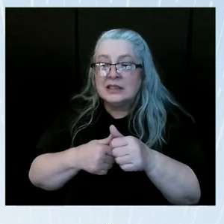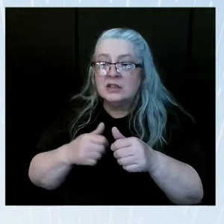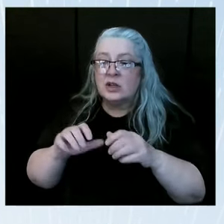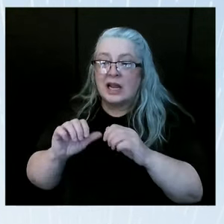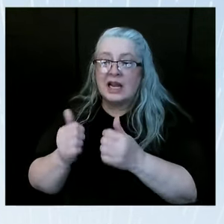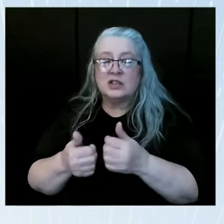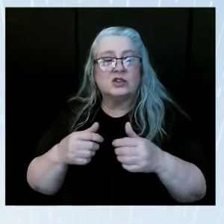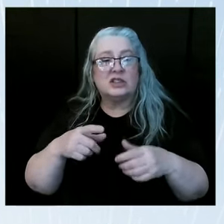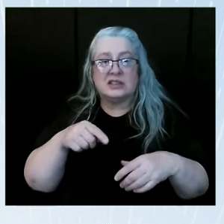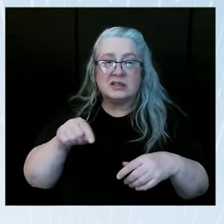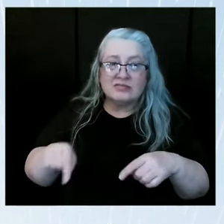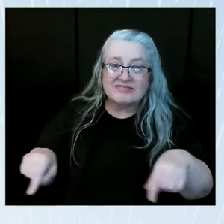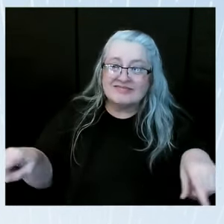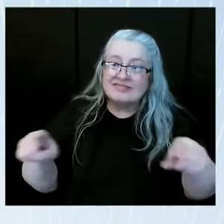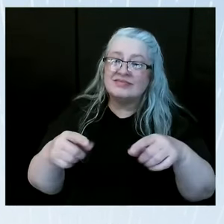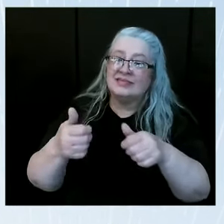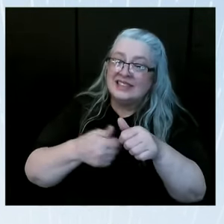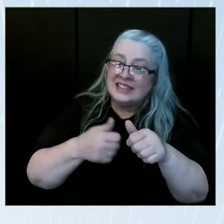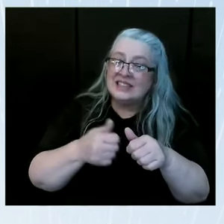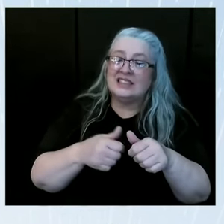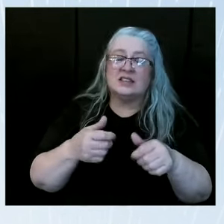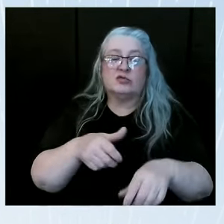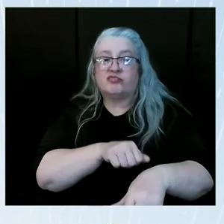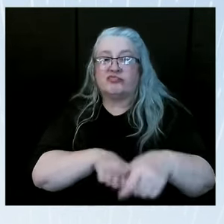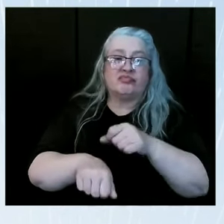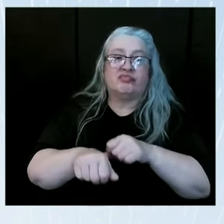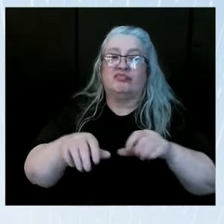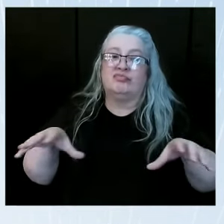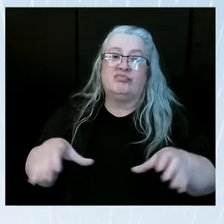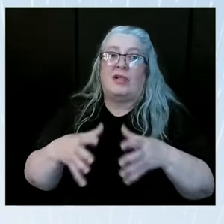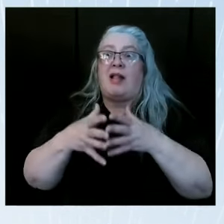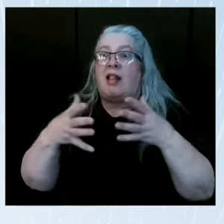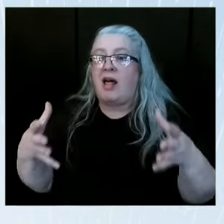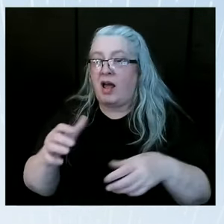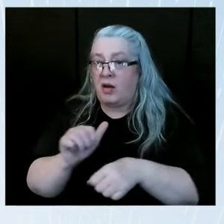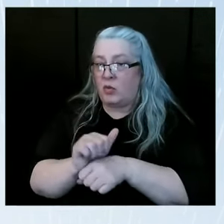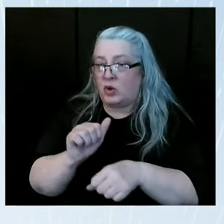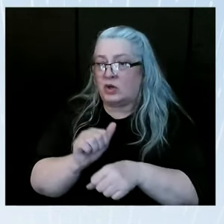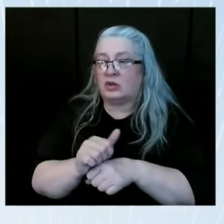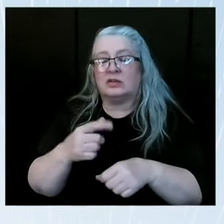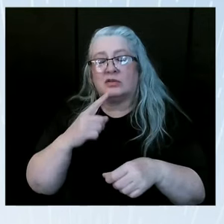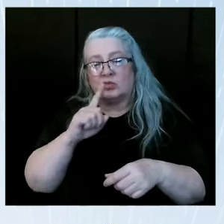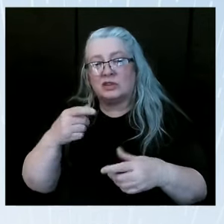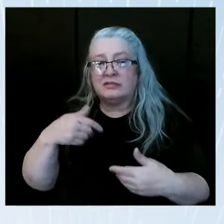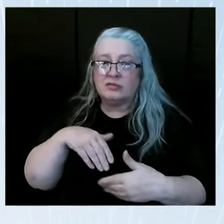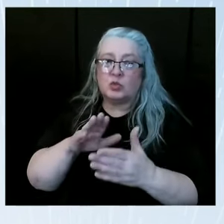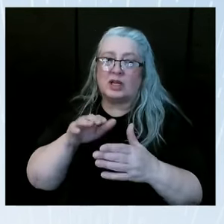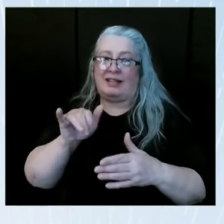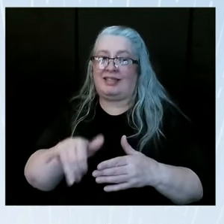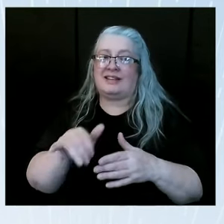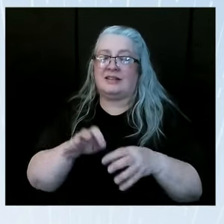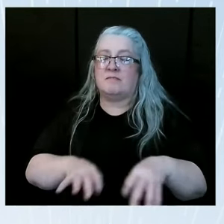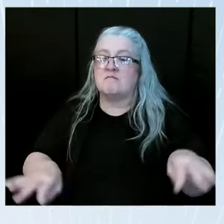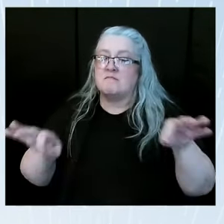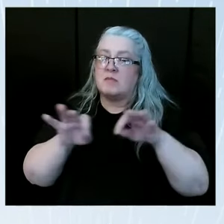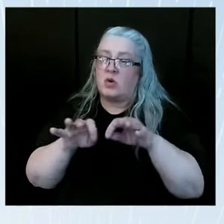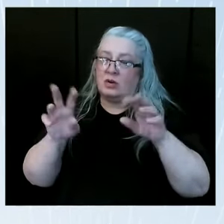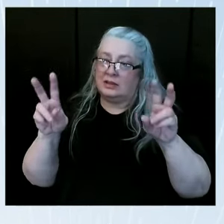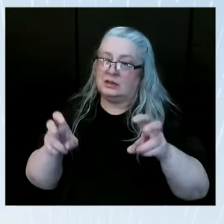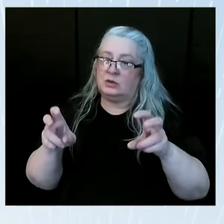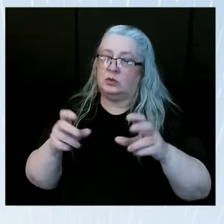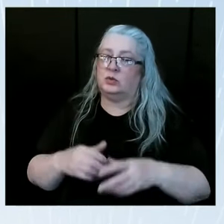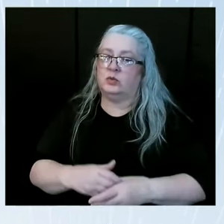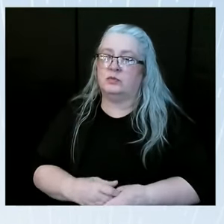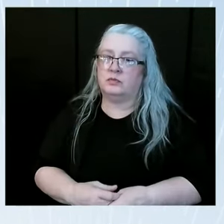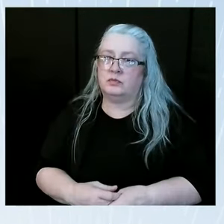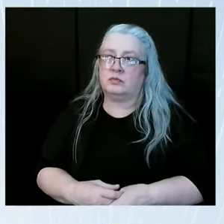this important issue. We were encouraged by the recent passage of the full-year appropriation for FY 2023, and we look